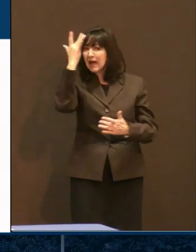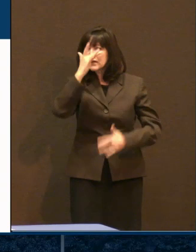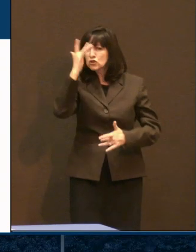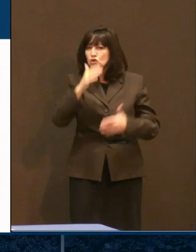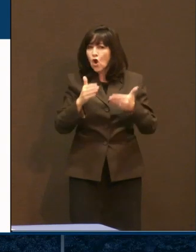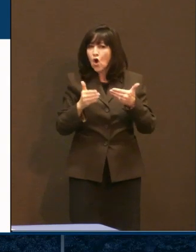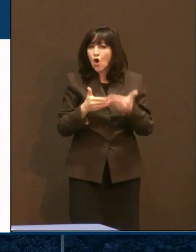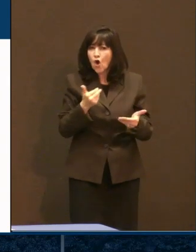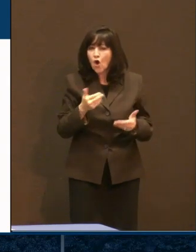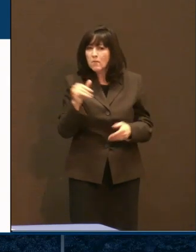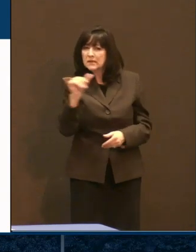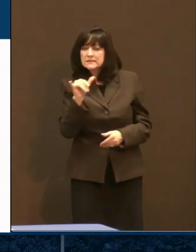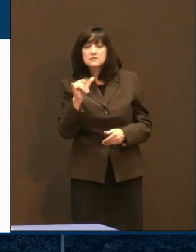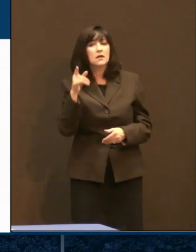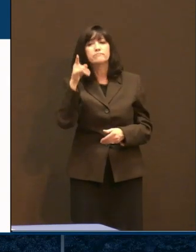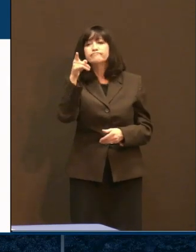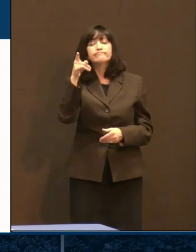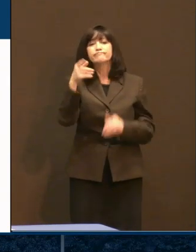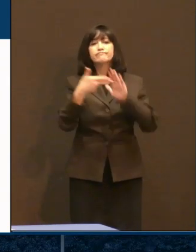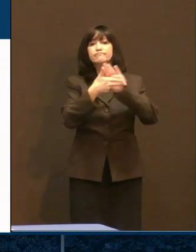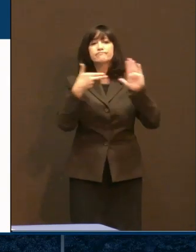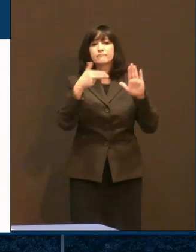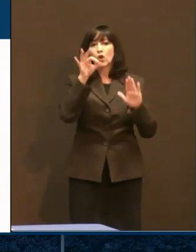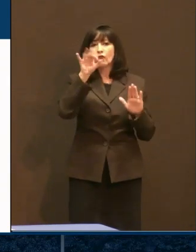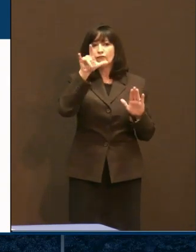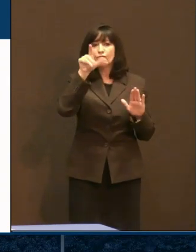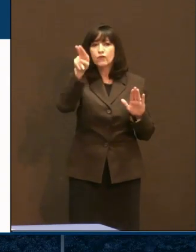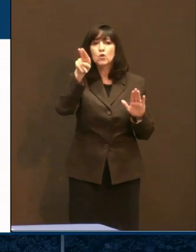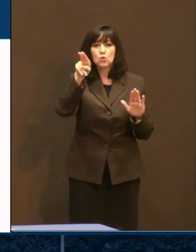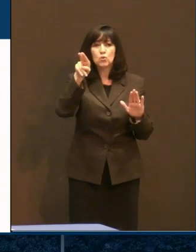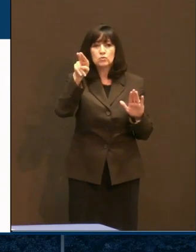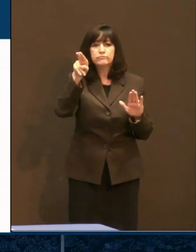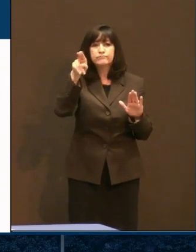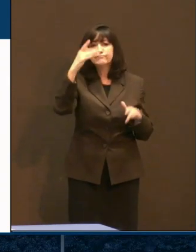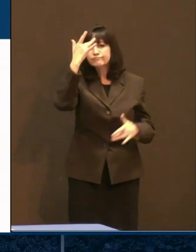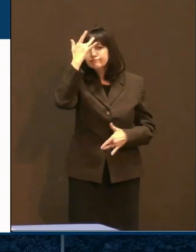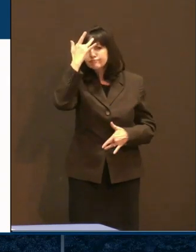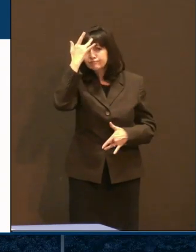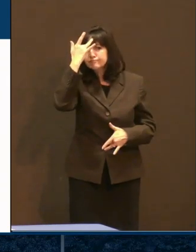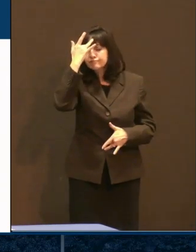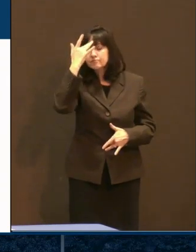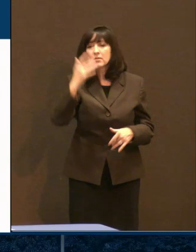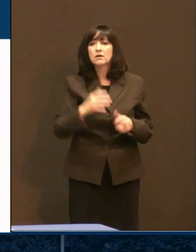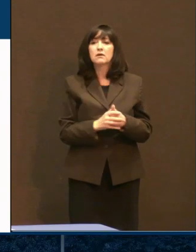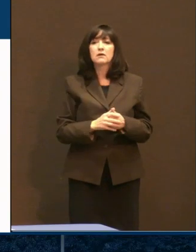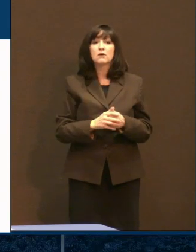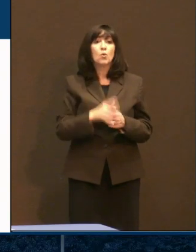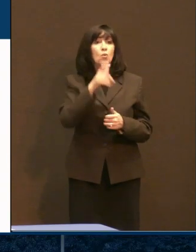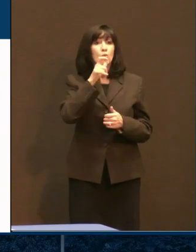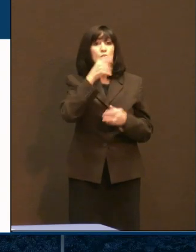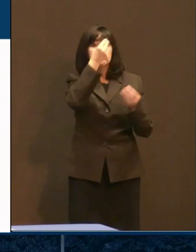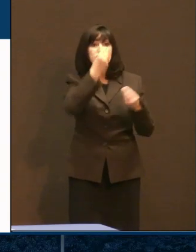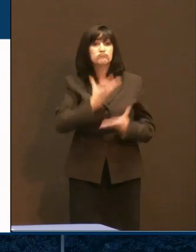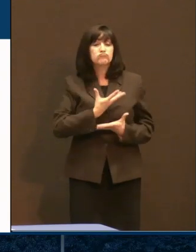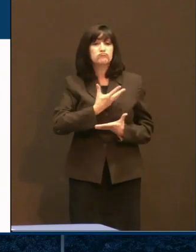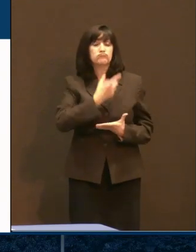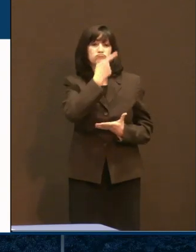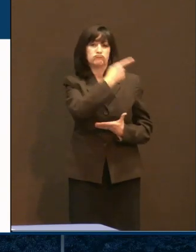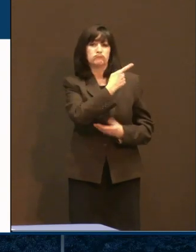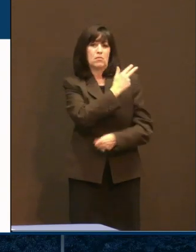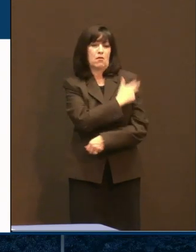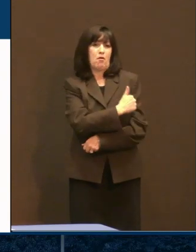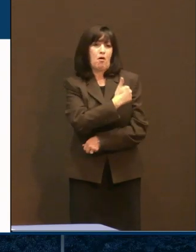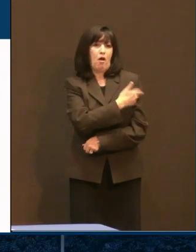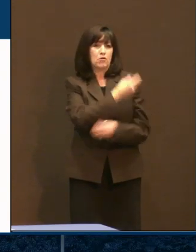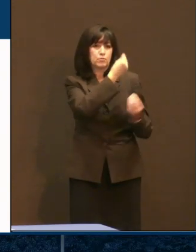as flu-like illnesses by week. The flu-like illnesses, as reported by the hospitals, in the bottom